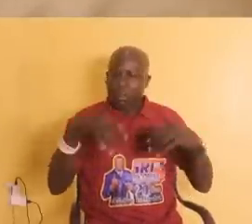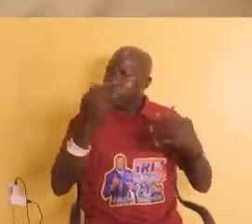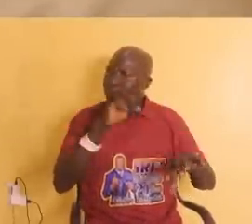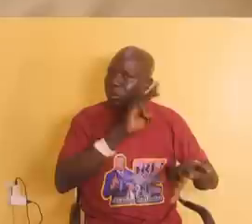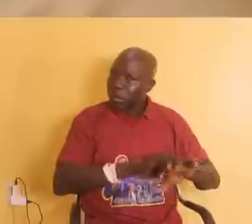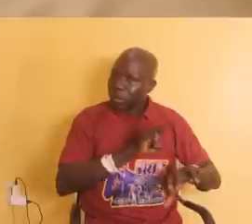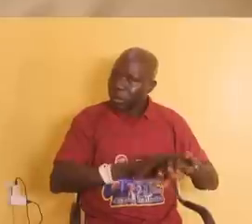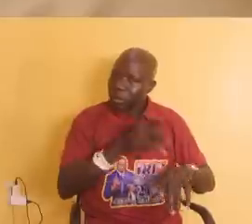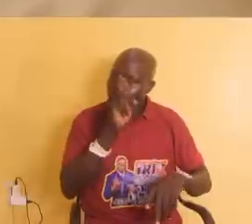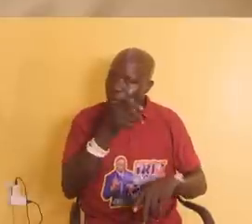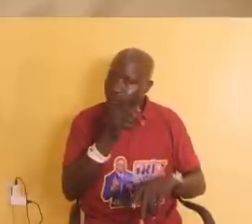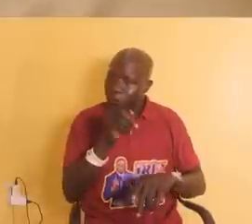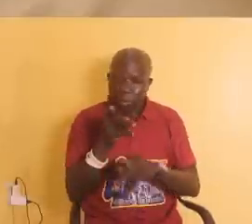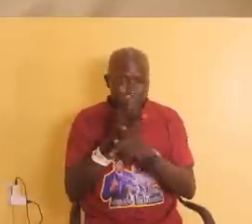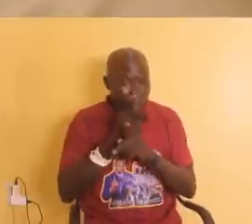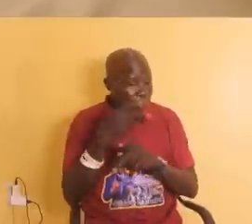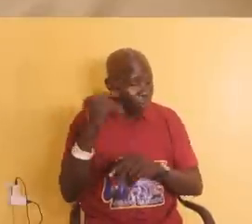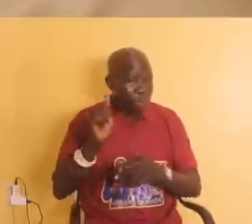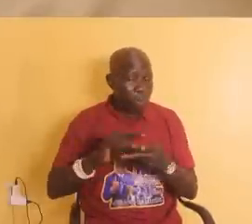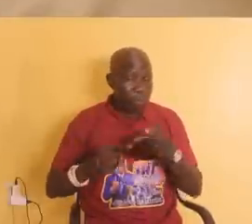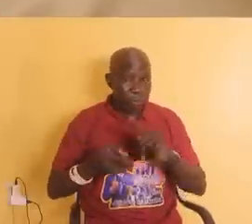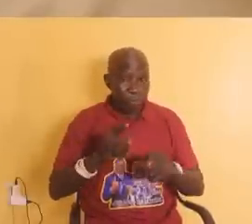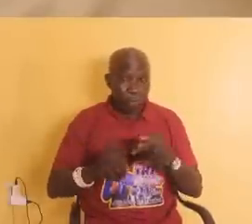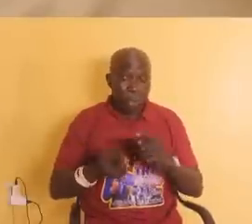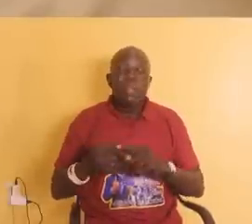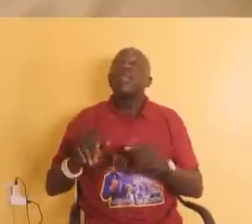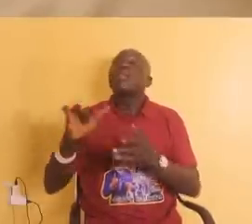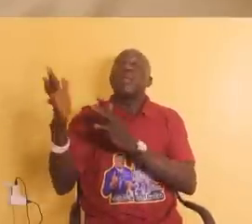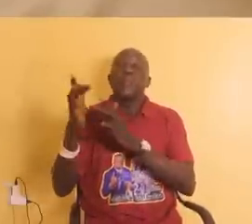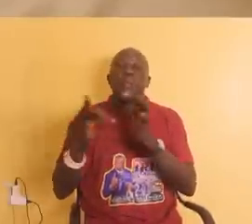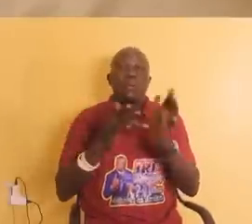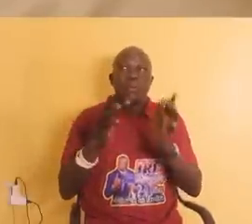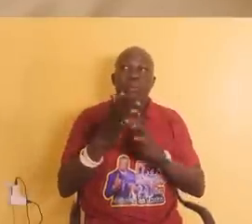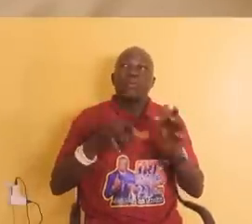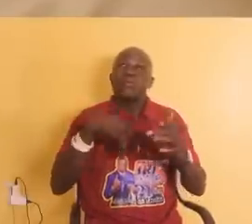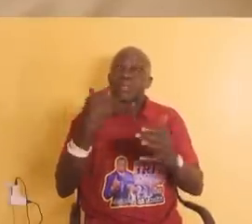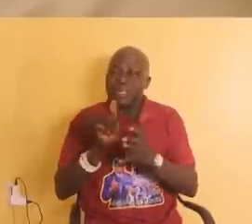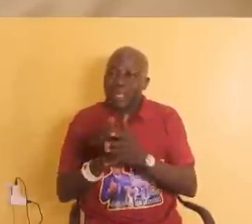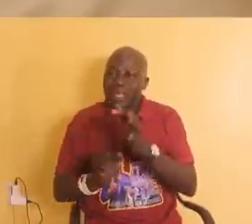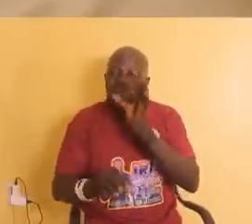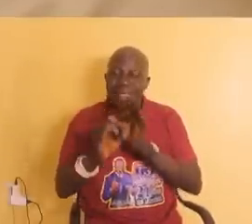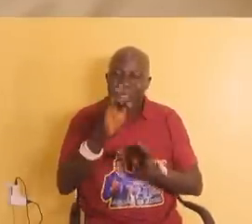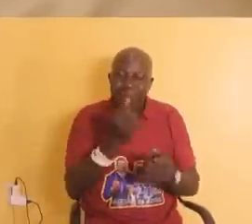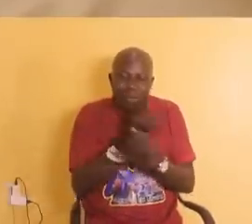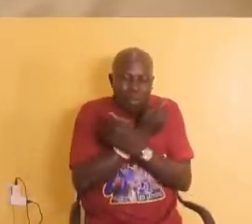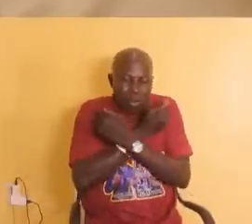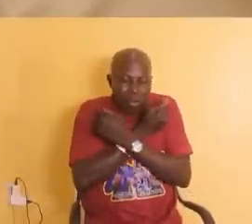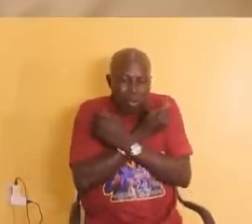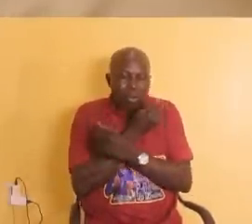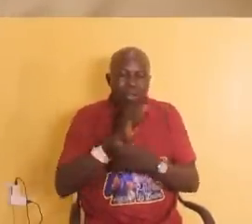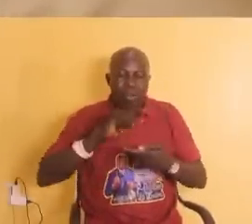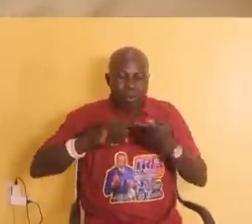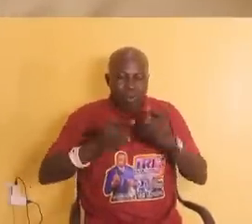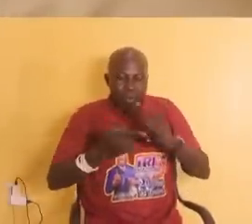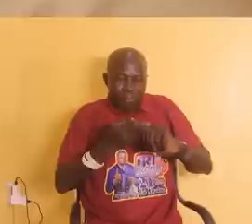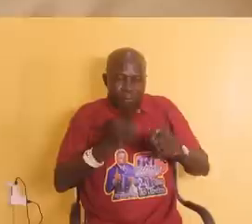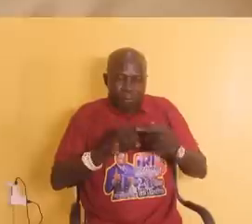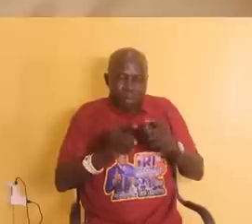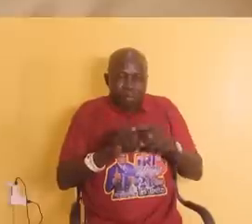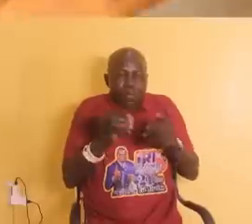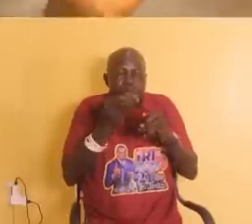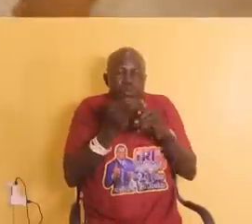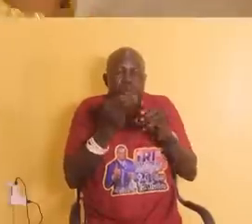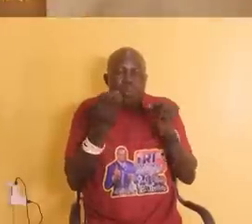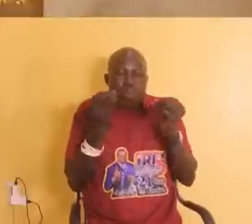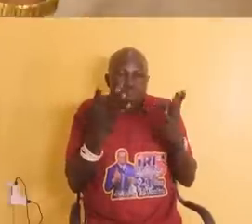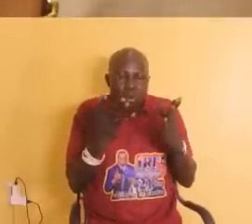Be careful with friends totally. Bipe ni papa wipe. You know what the Bible says? En to ba ti feran ore ju. The one that lost kind